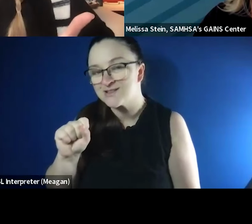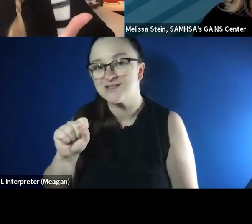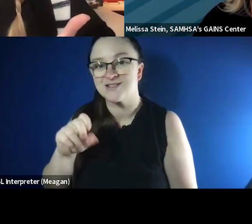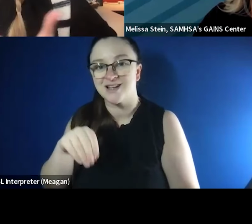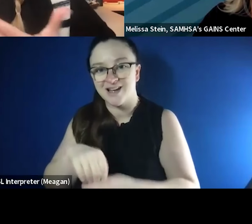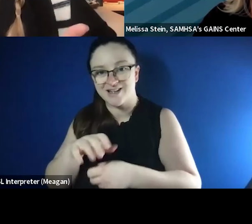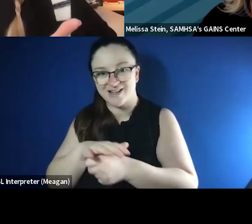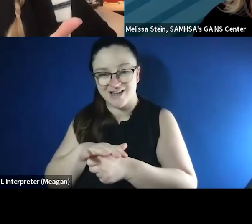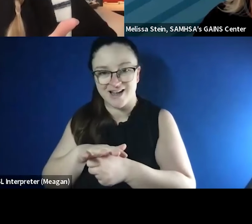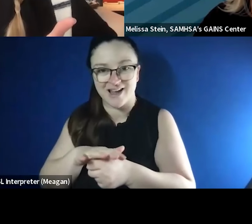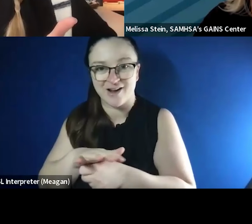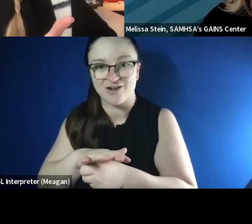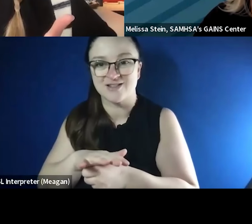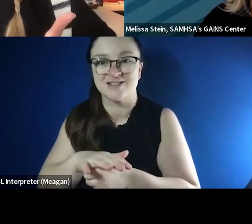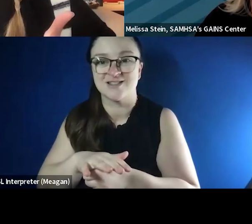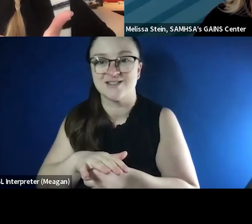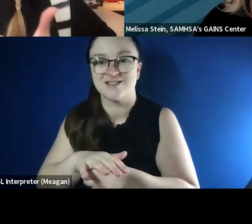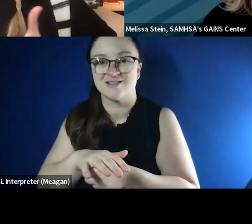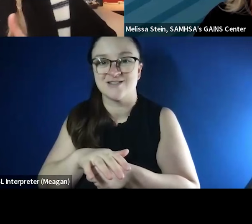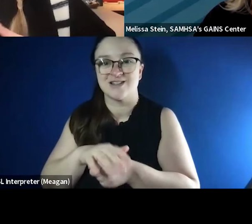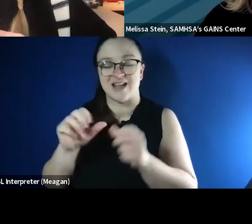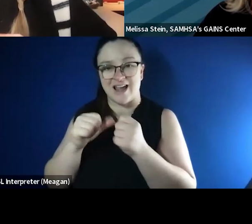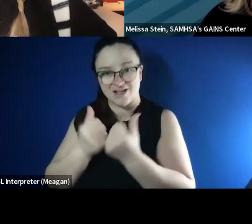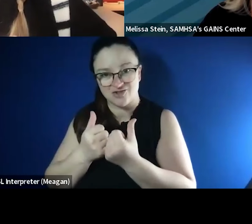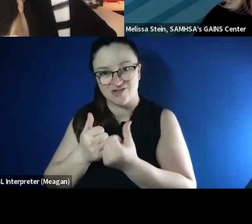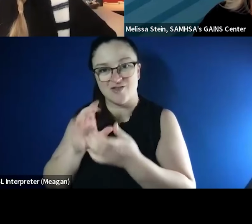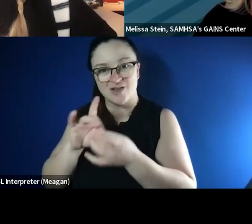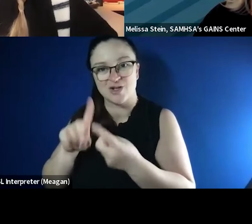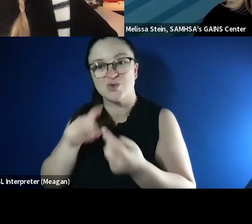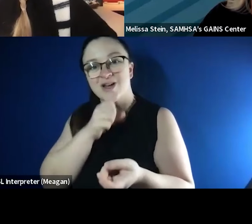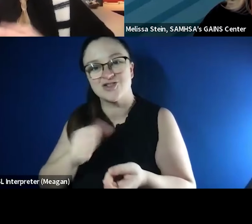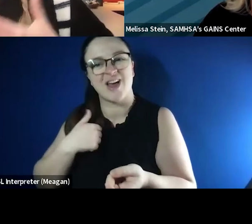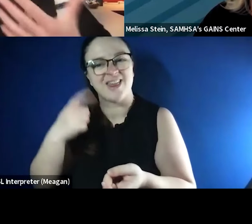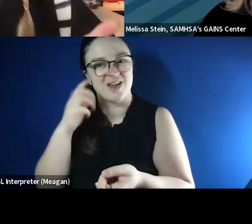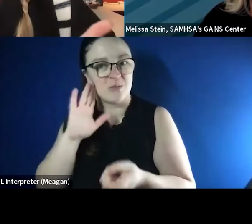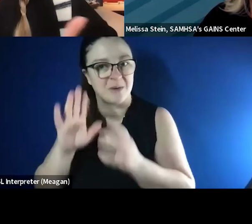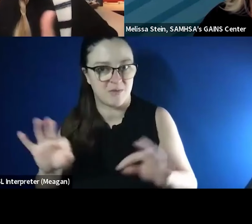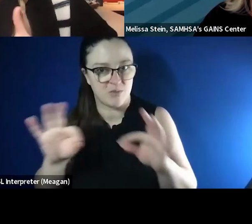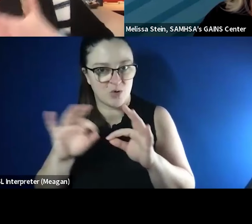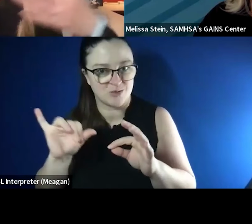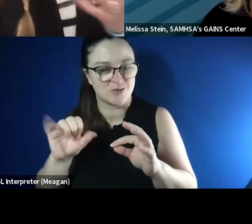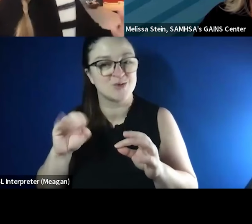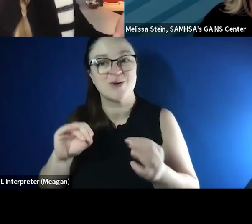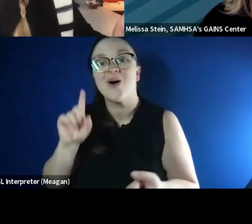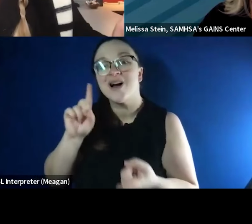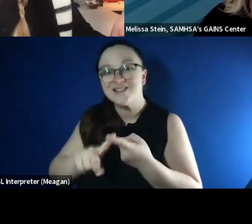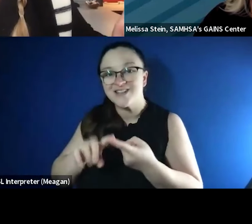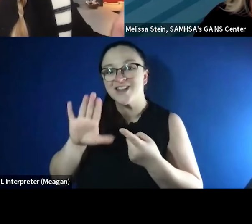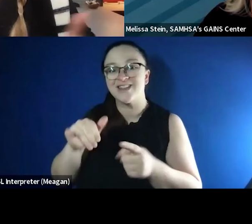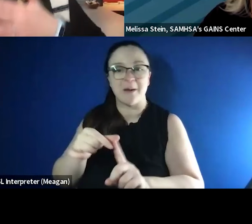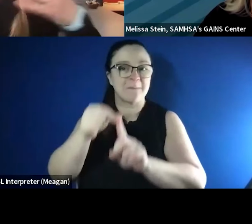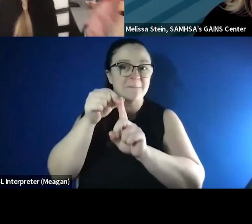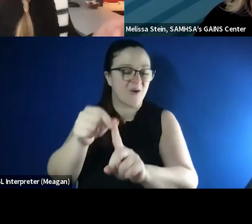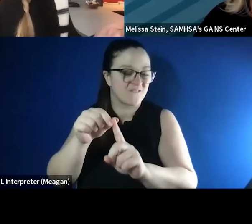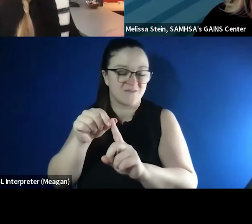in an area agency on aging, I think would be an important contribution. So until that utopia